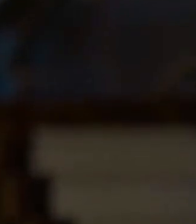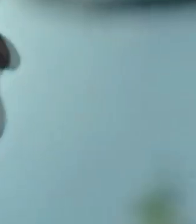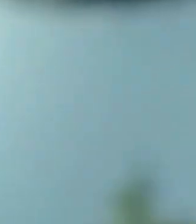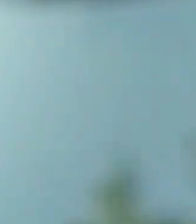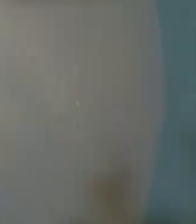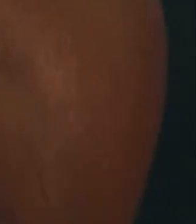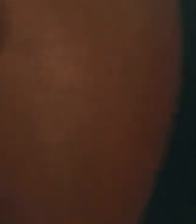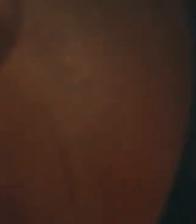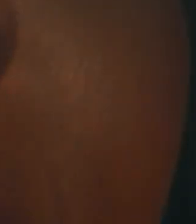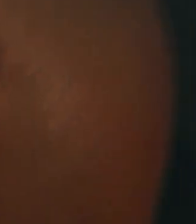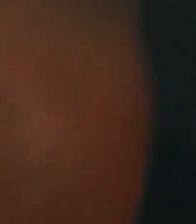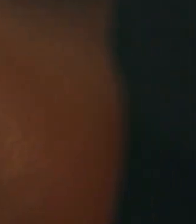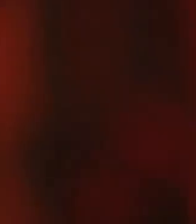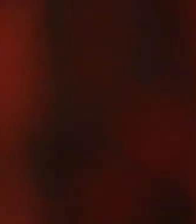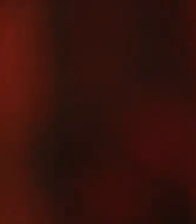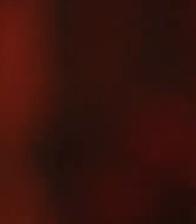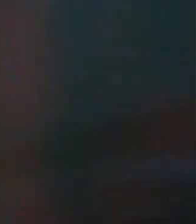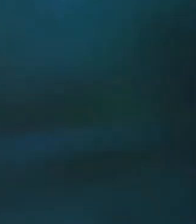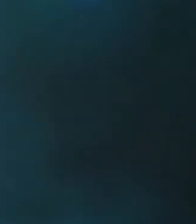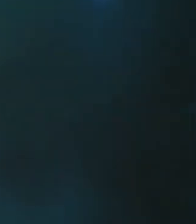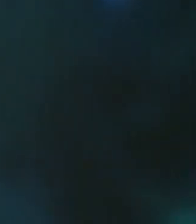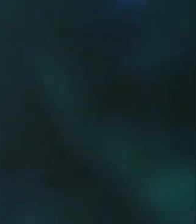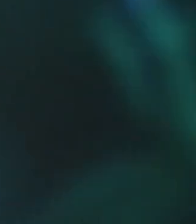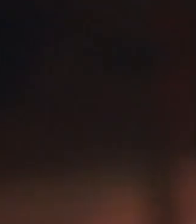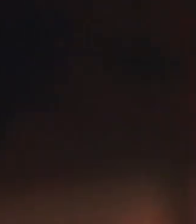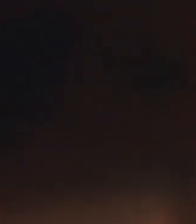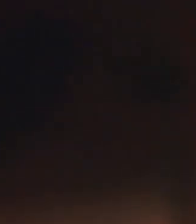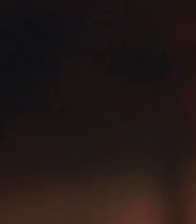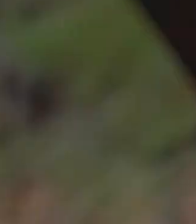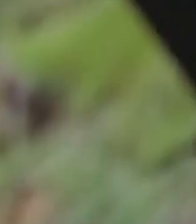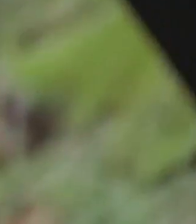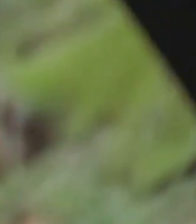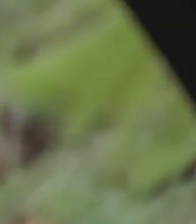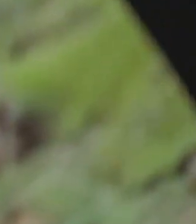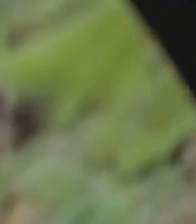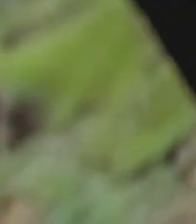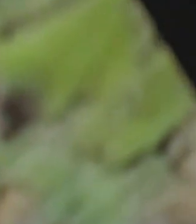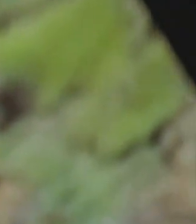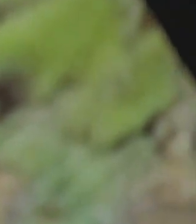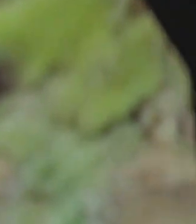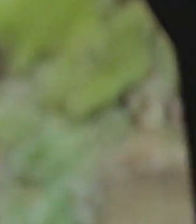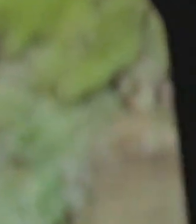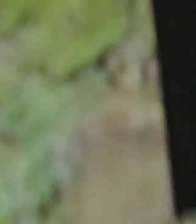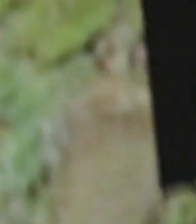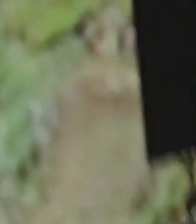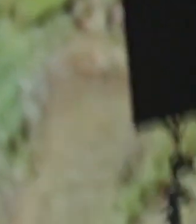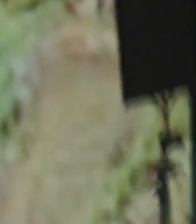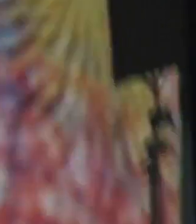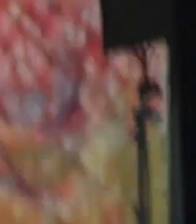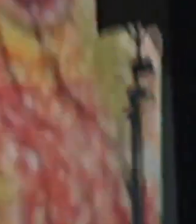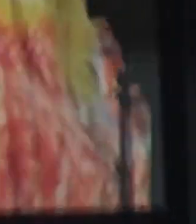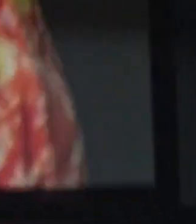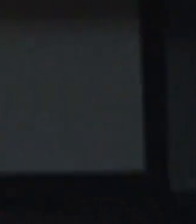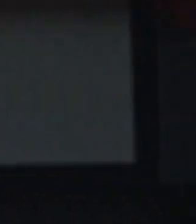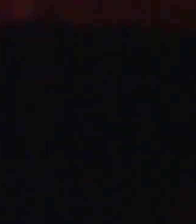I am you and you are me. Umuntu. Kabatho. I am the exception to the